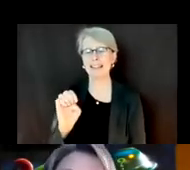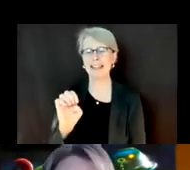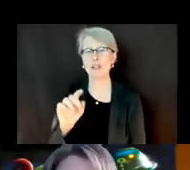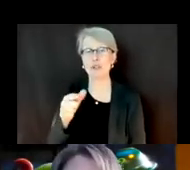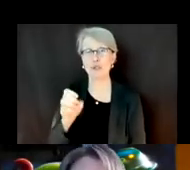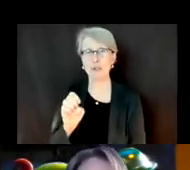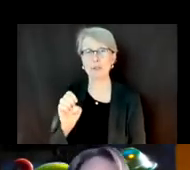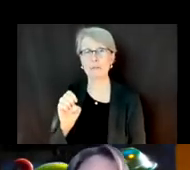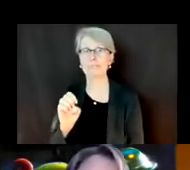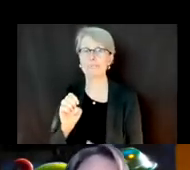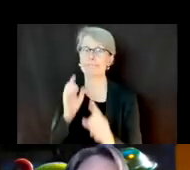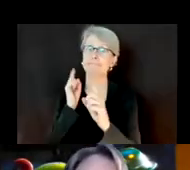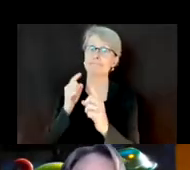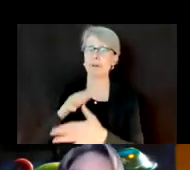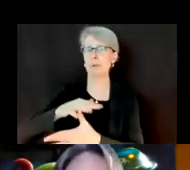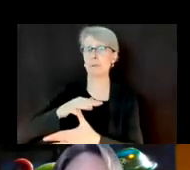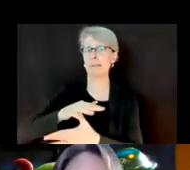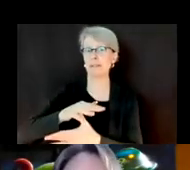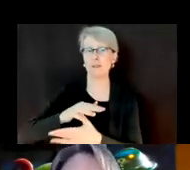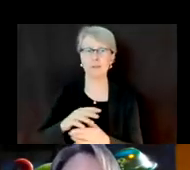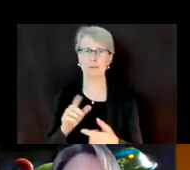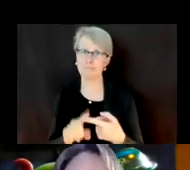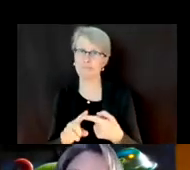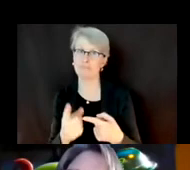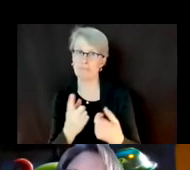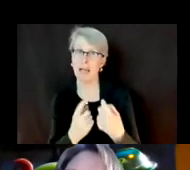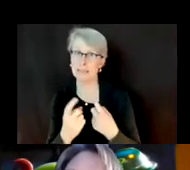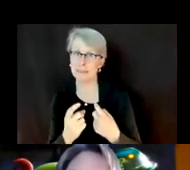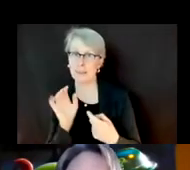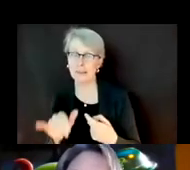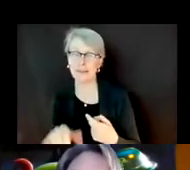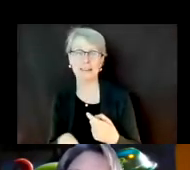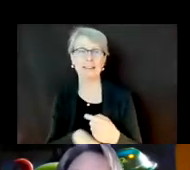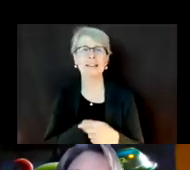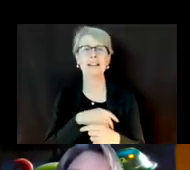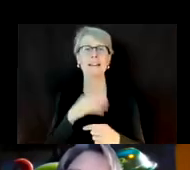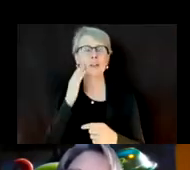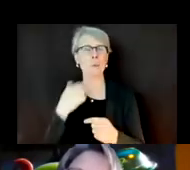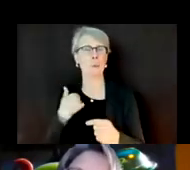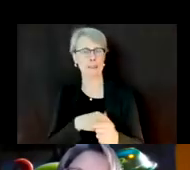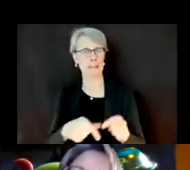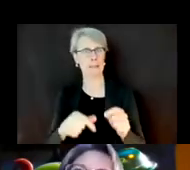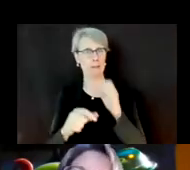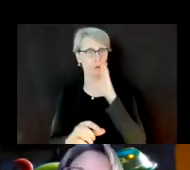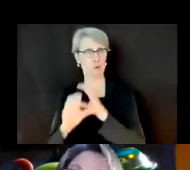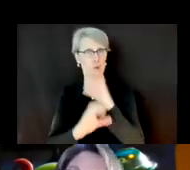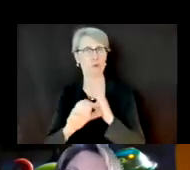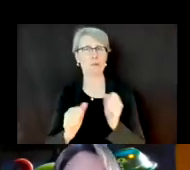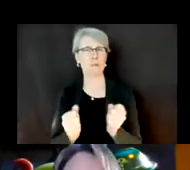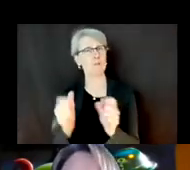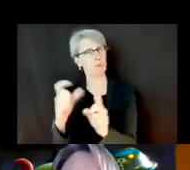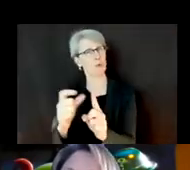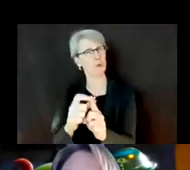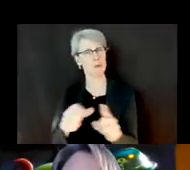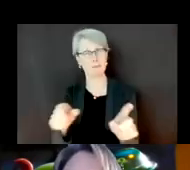some questions about. One is, we use language when we search. And so there are ways that we can do